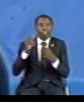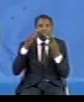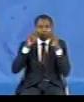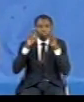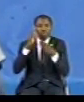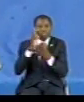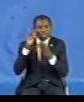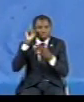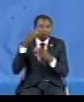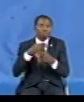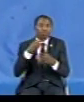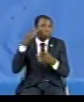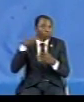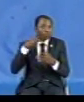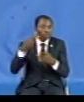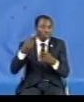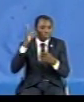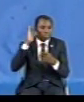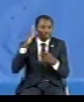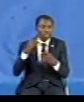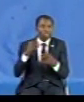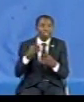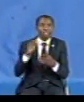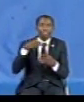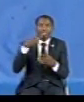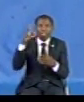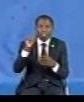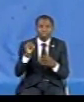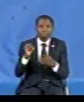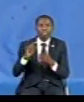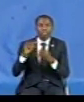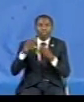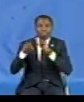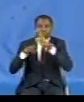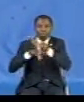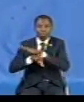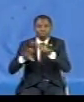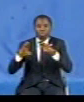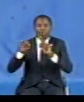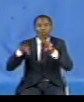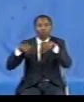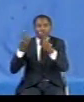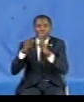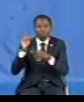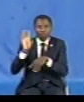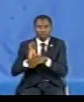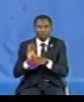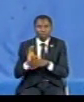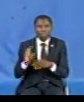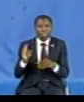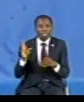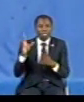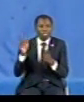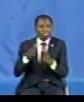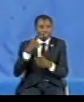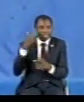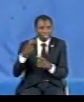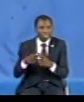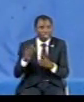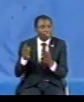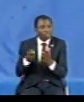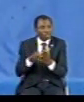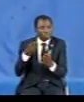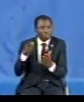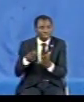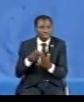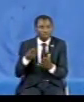Just wait after the church today, enter your bus and then go back home. And then they don't even understand yourself. And then if it were sometimes,